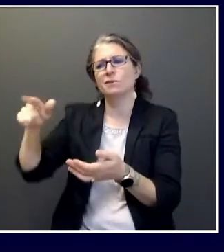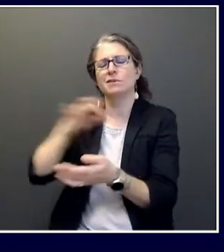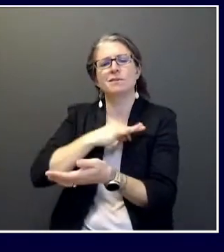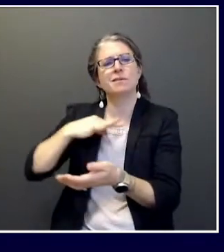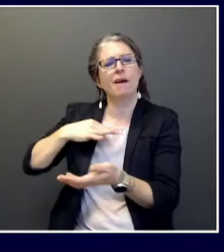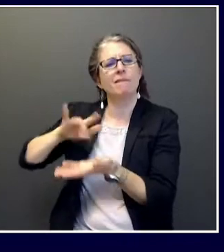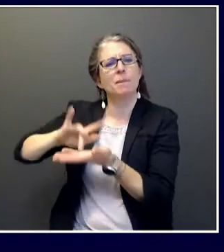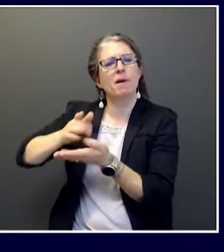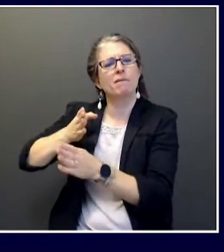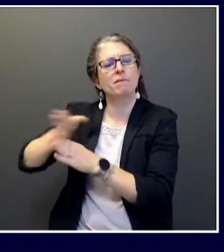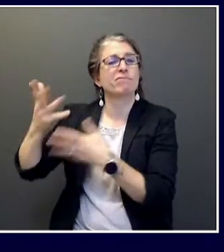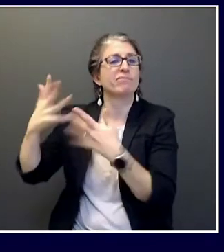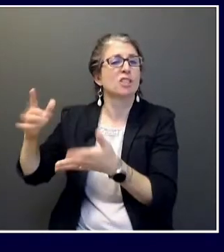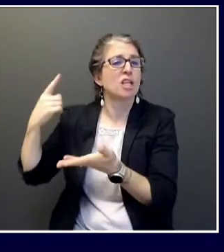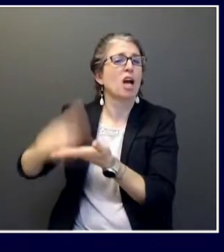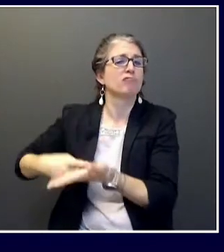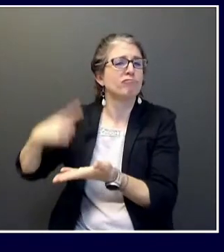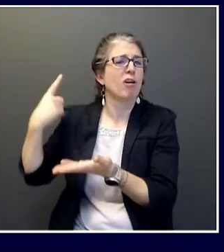point.